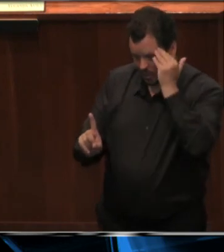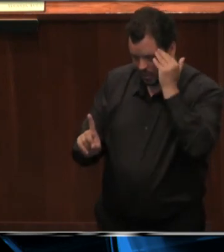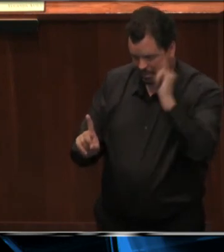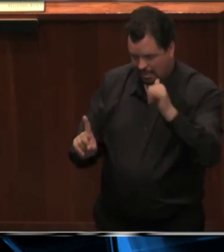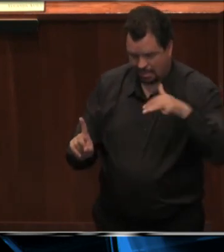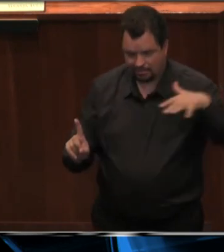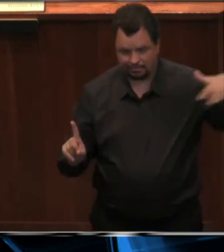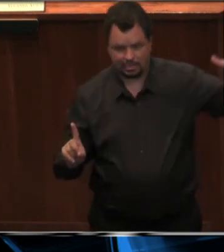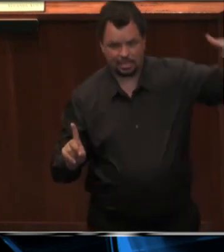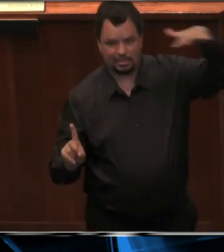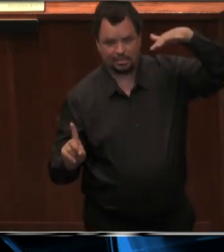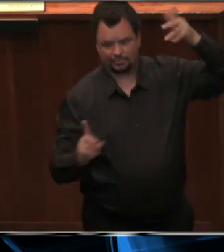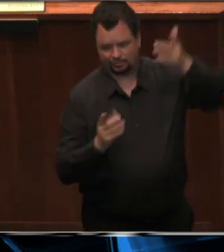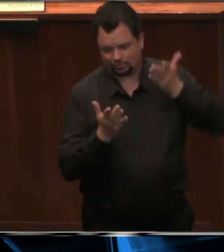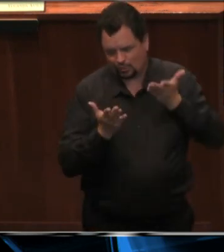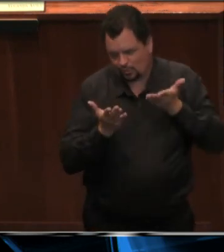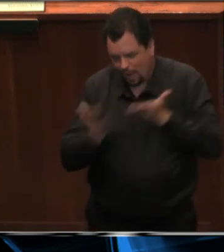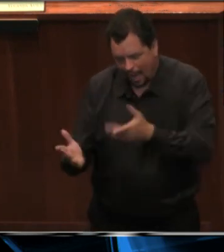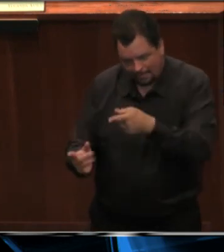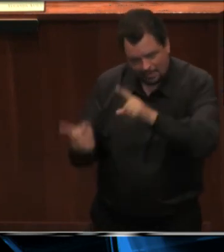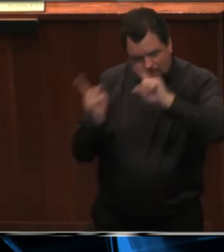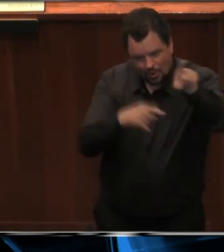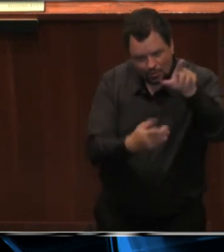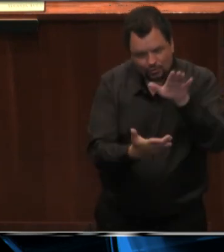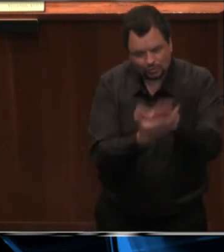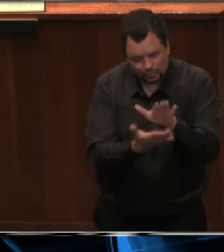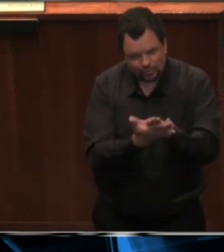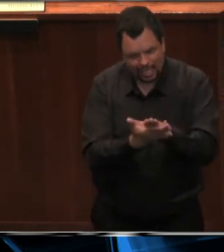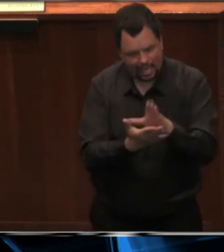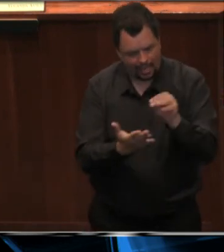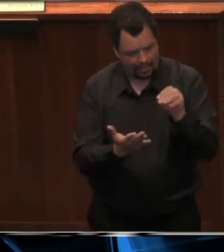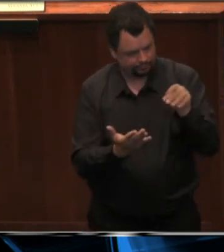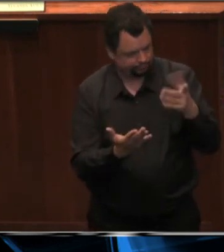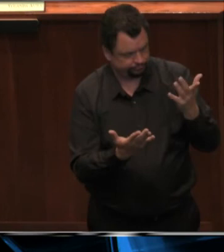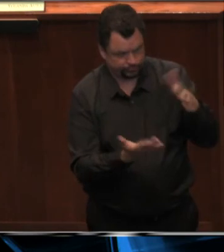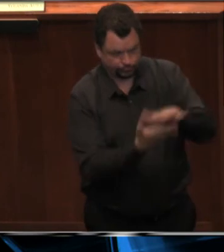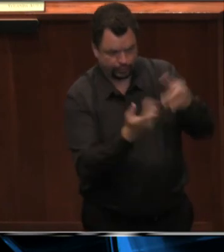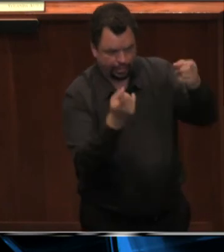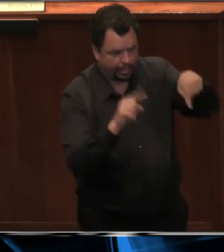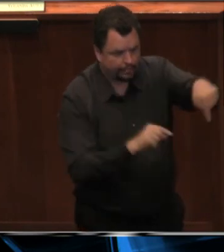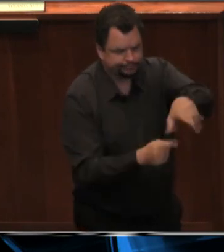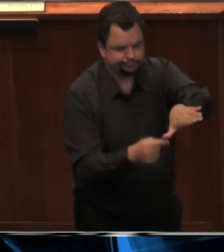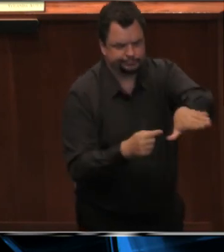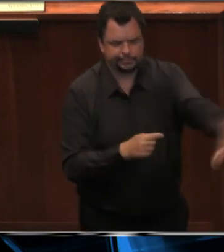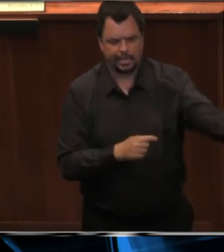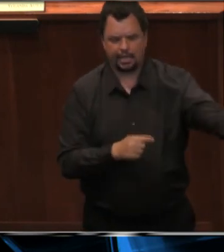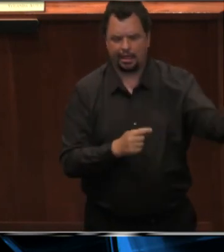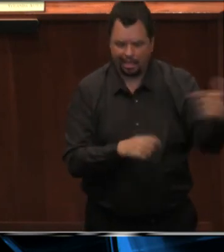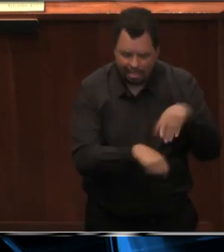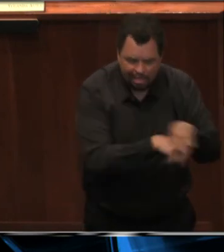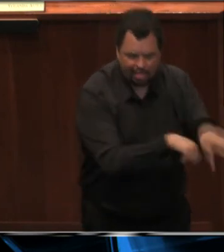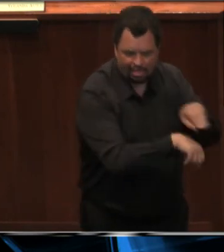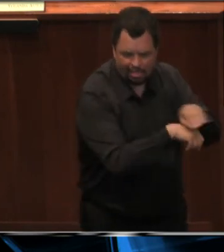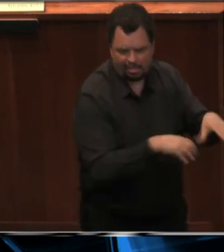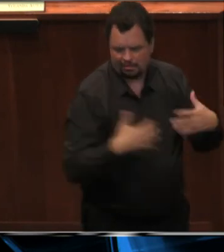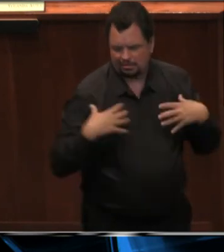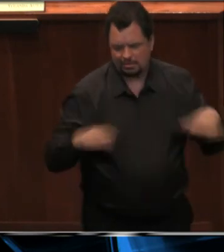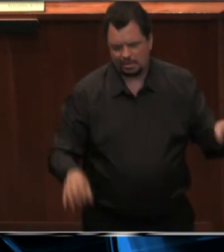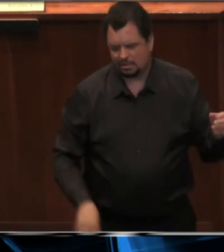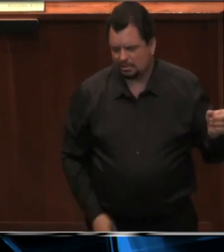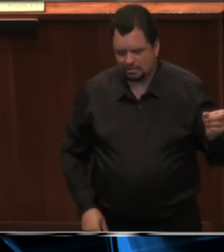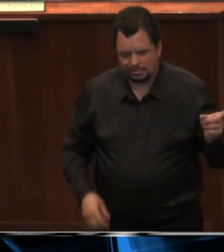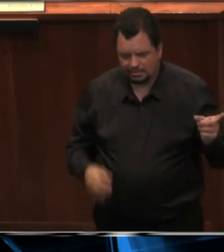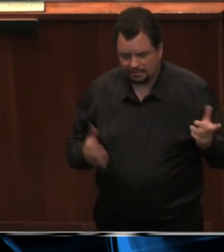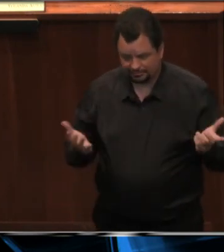that we begin school this way. The data suggests that things are escalating with the infection rates. Please help us keep our students, staff,